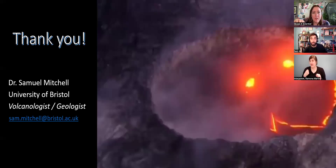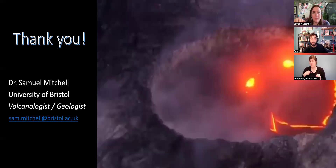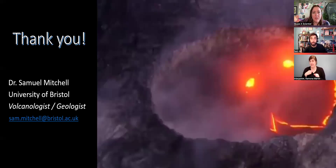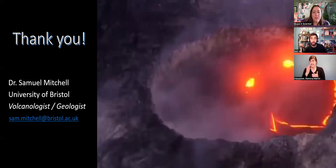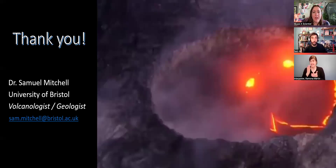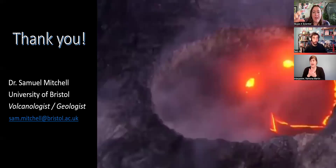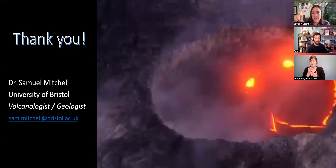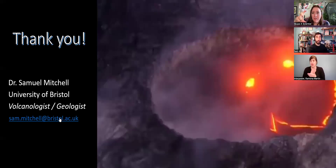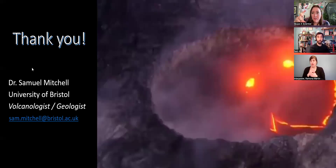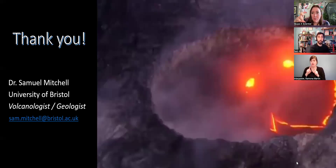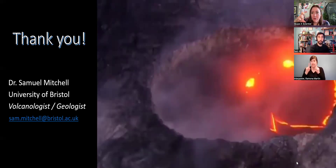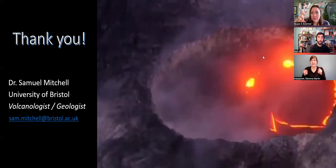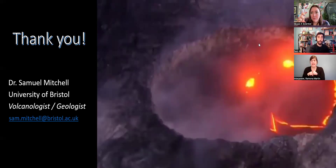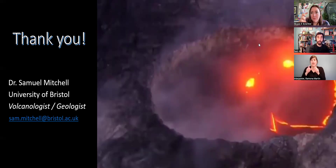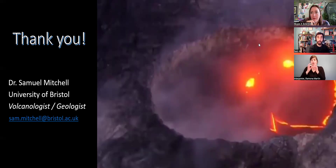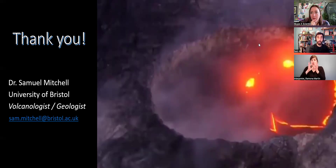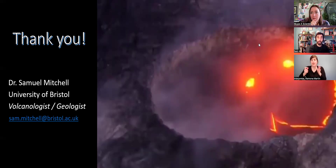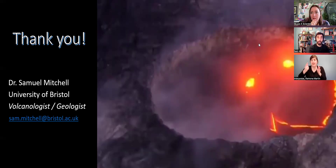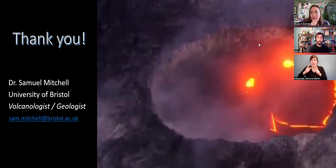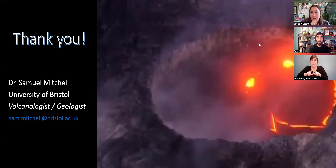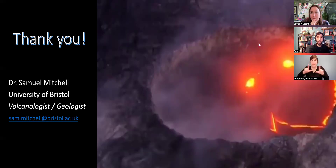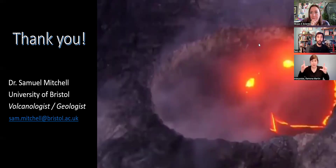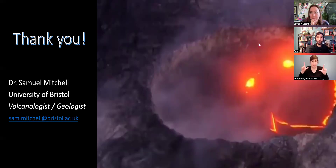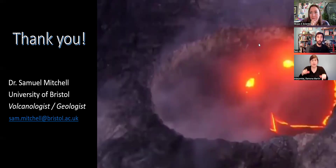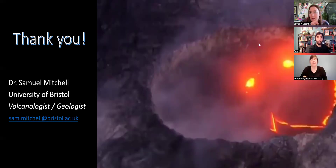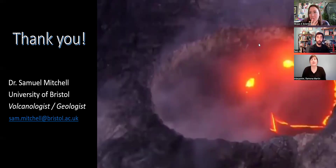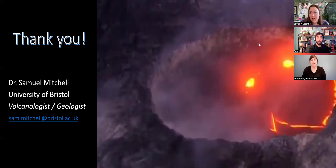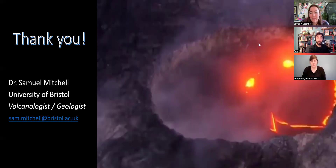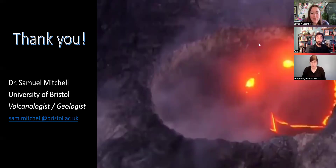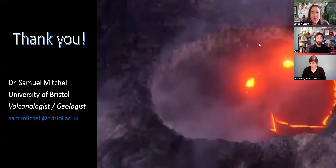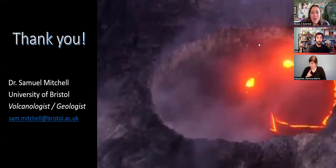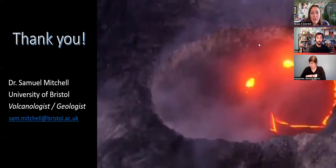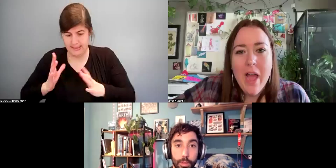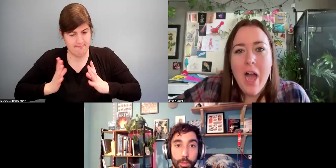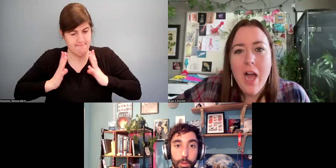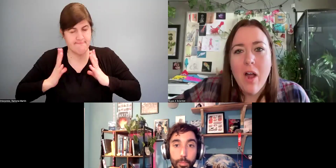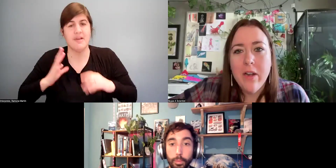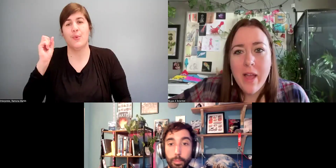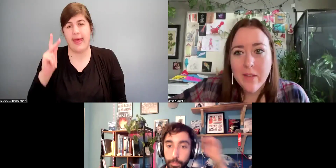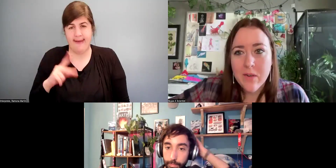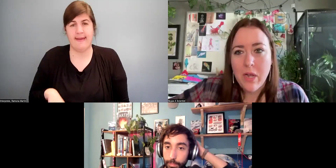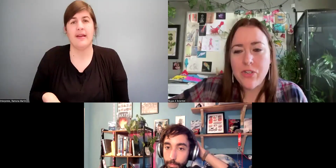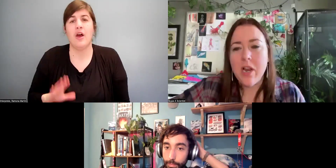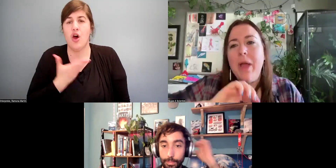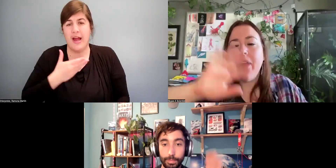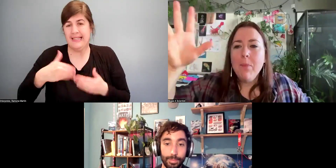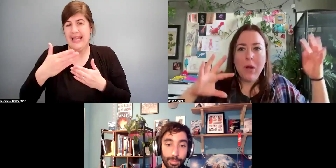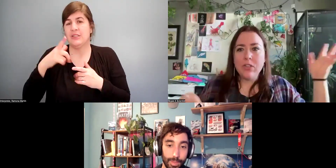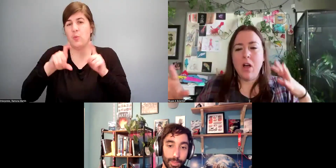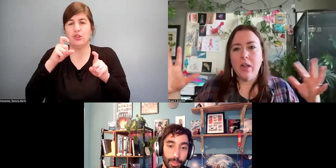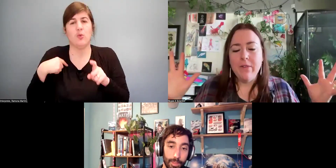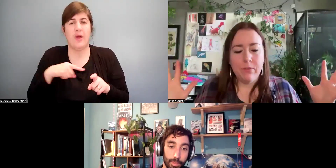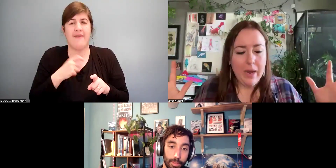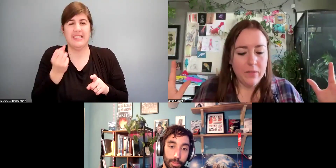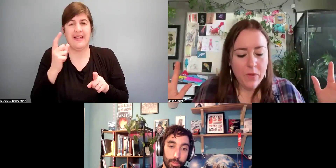sharing screen so that the Of, ASL interpreter is a little bit bigger? oh, of Um, course. that would be great. Thank you. Okay. No problem. Our next question, we had a couple